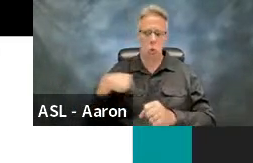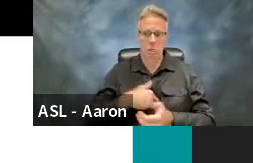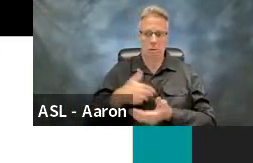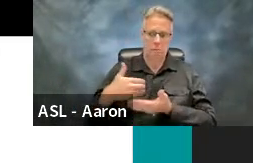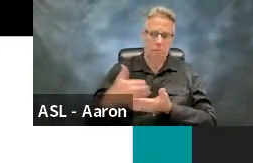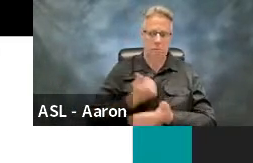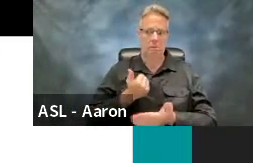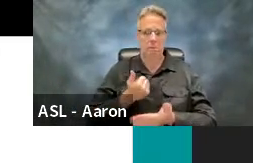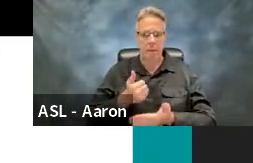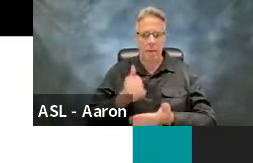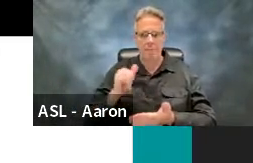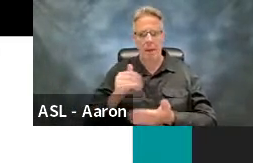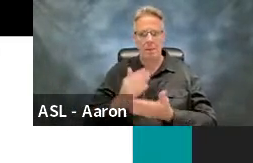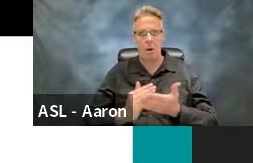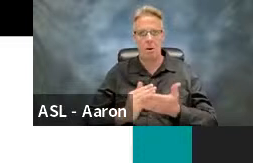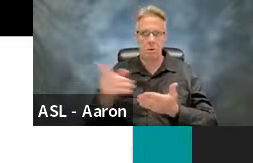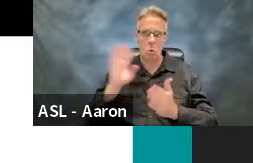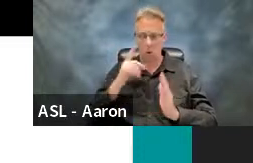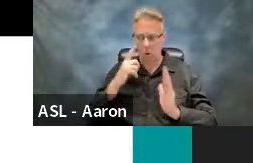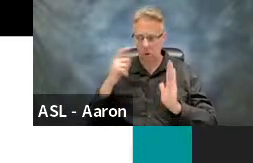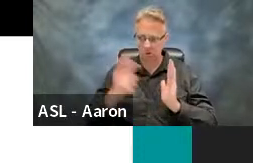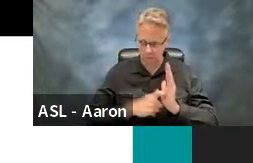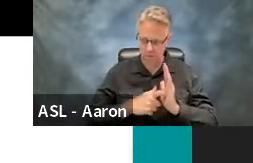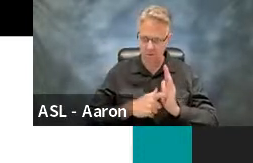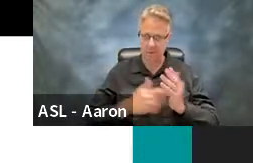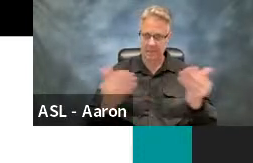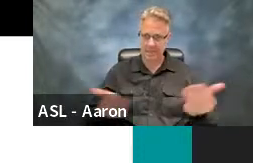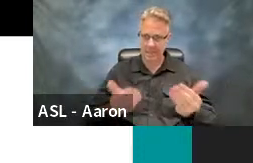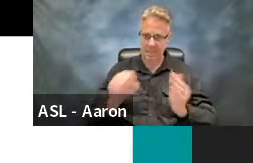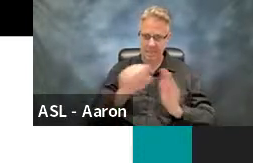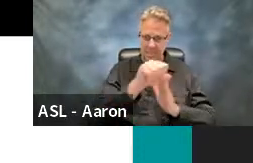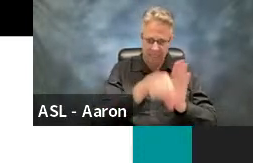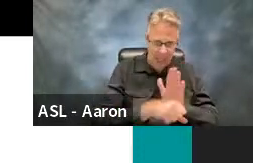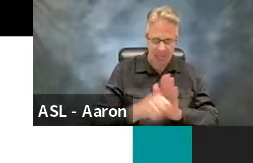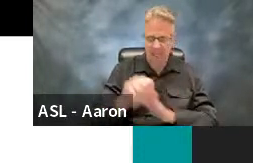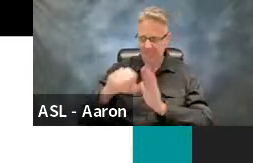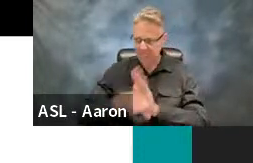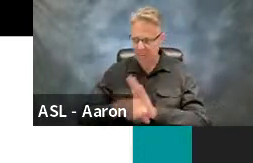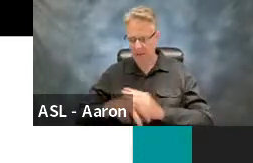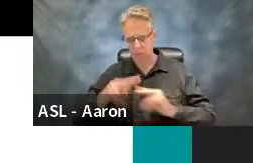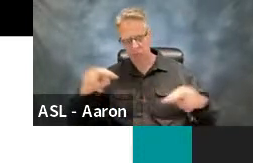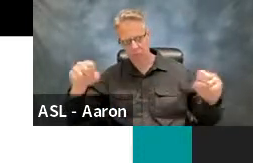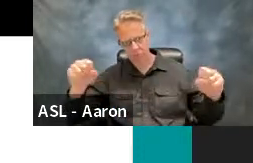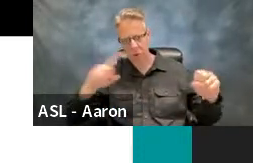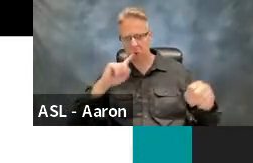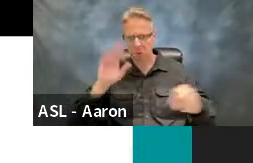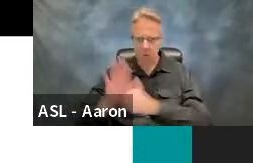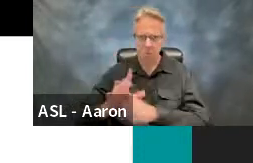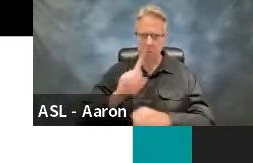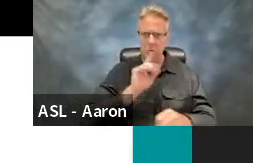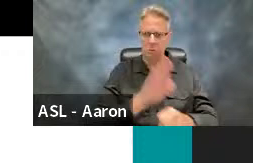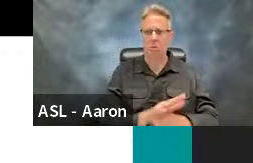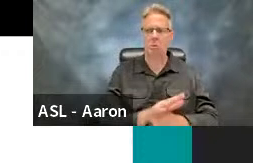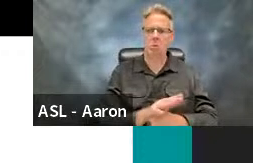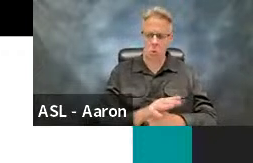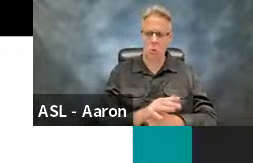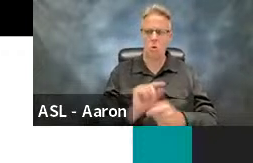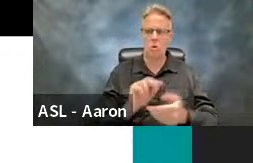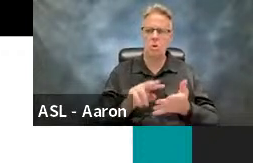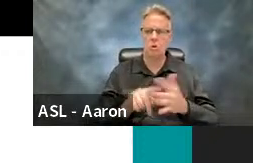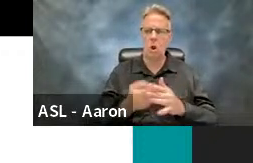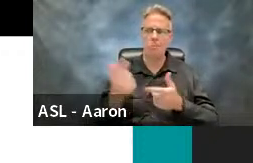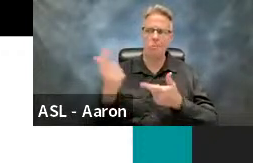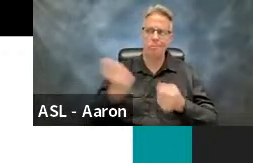that they see the commitment from each of the states so we can start attracting